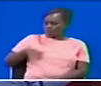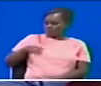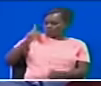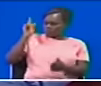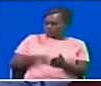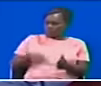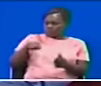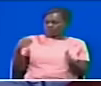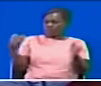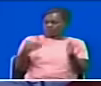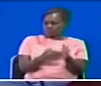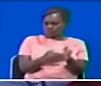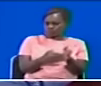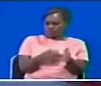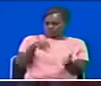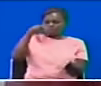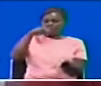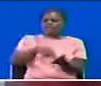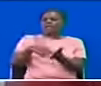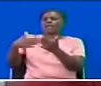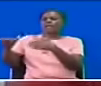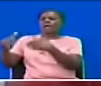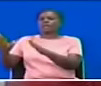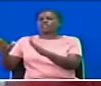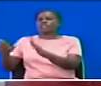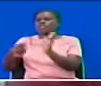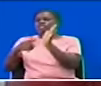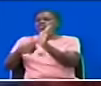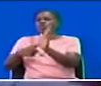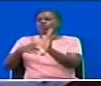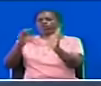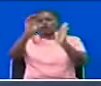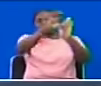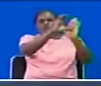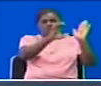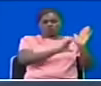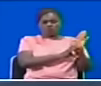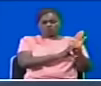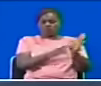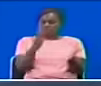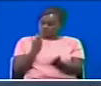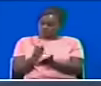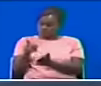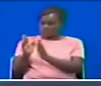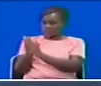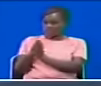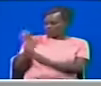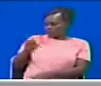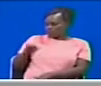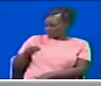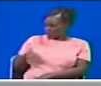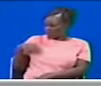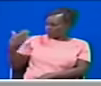have been locked out and they are standing at the gate waving the constitution. But surely that is historical. Yes. You know, in the sense that women have always